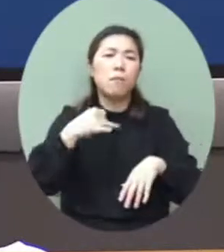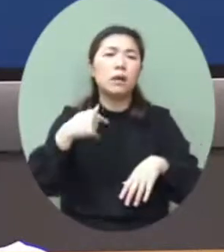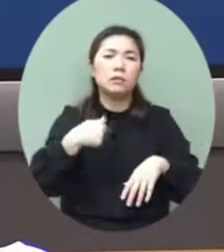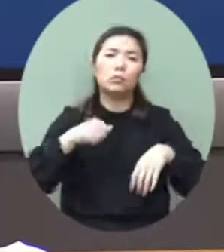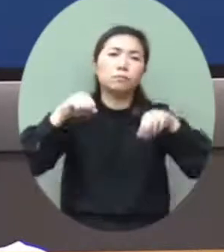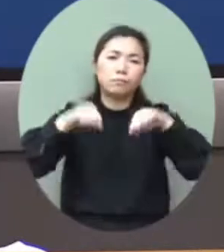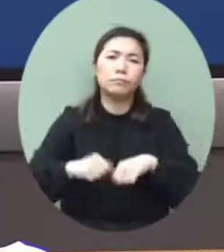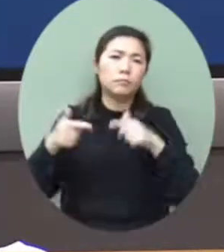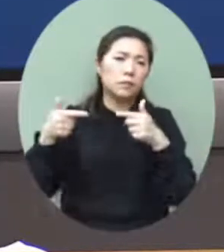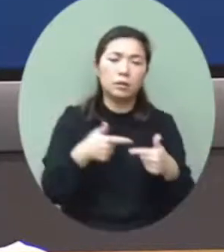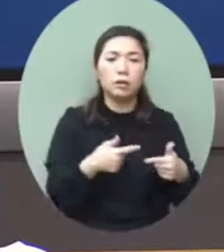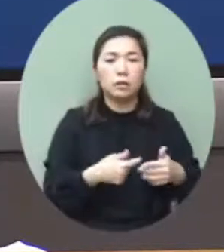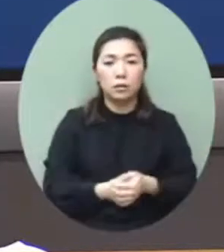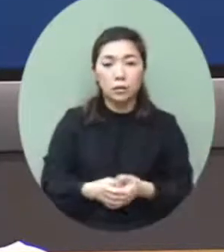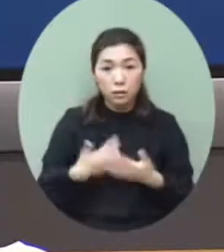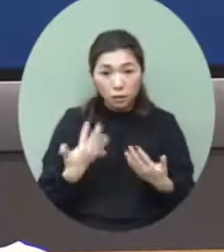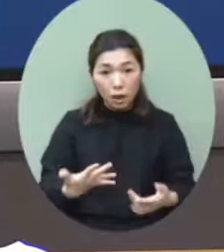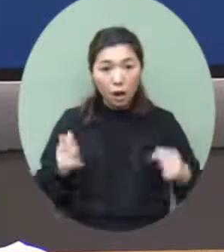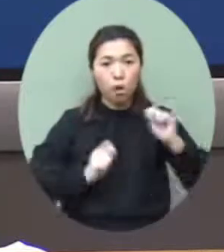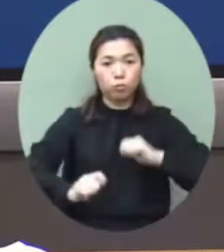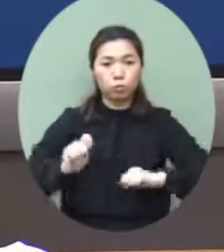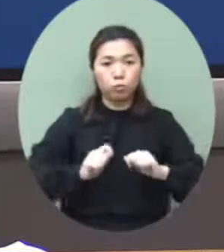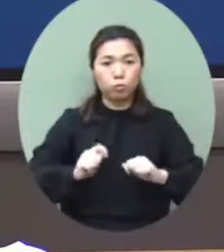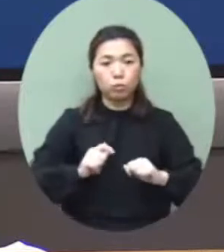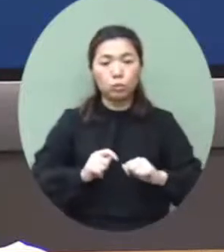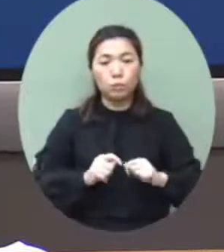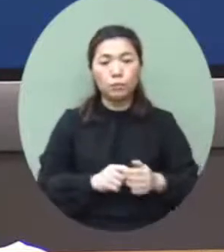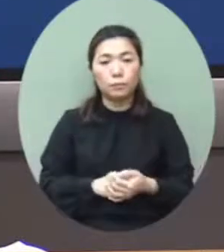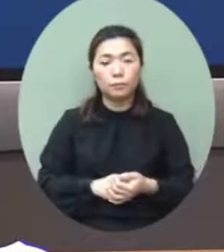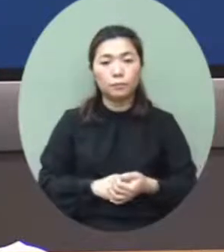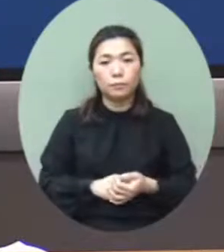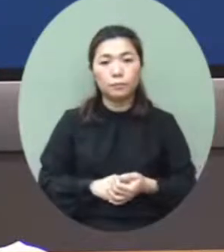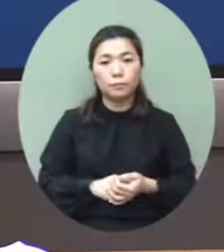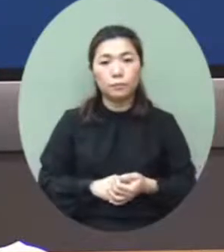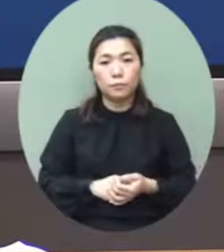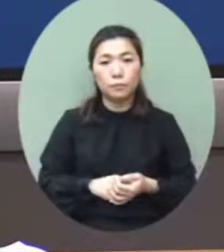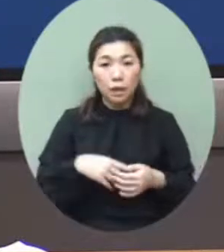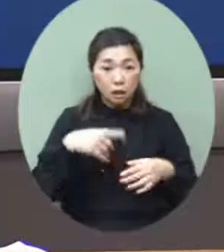compared with the population being tested.